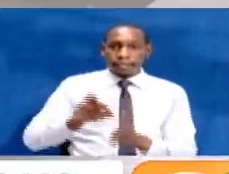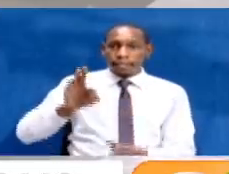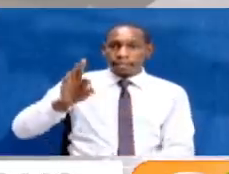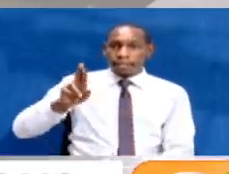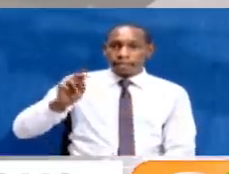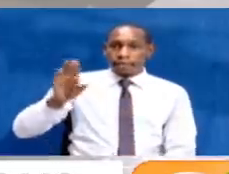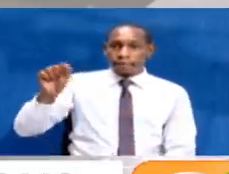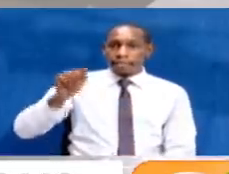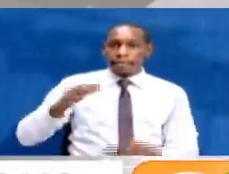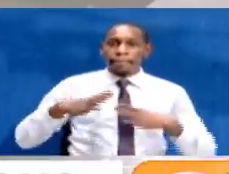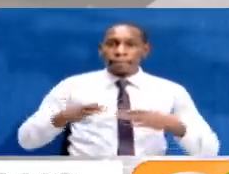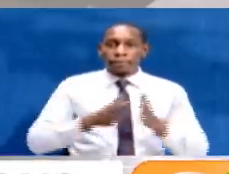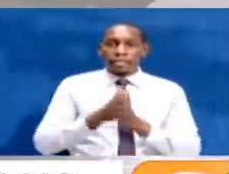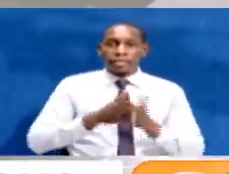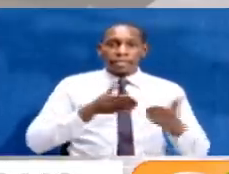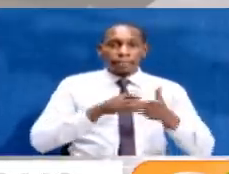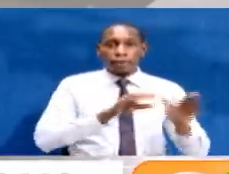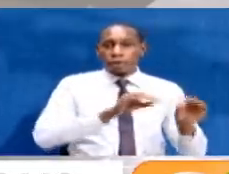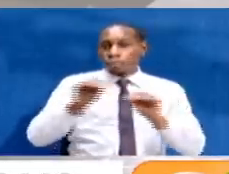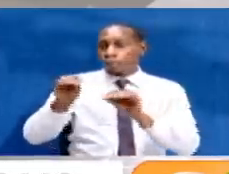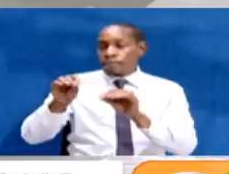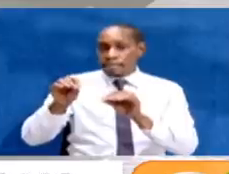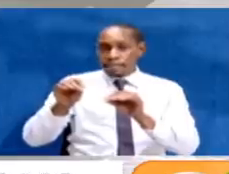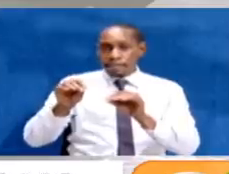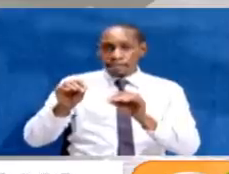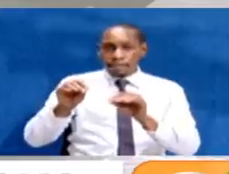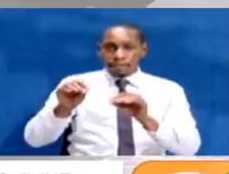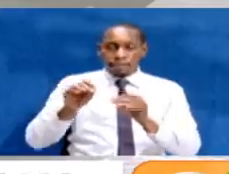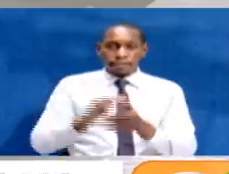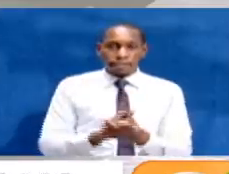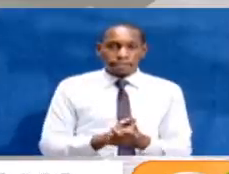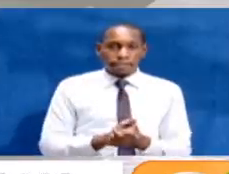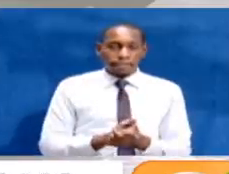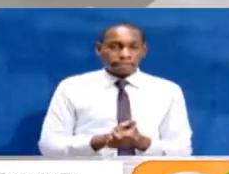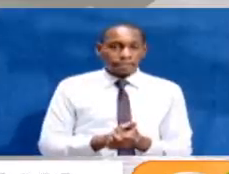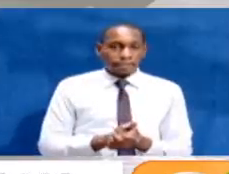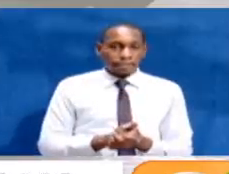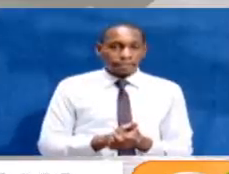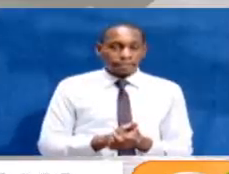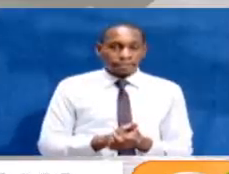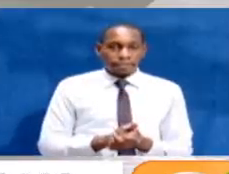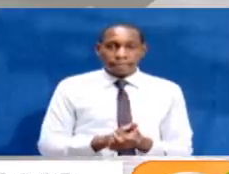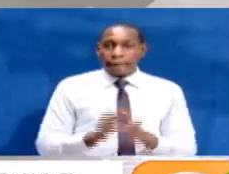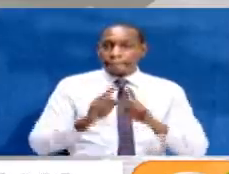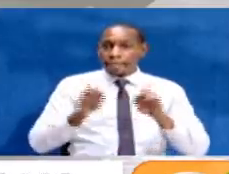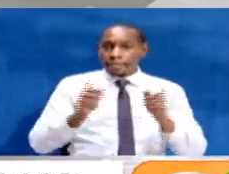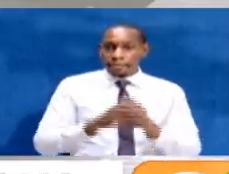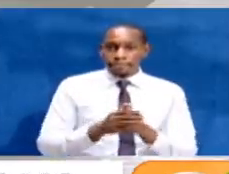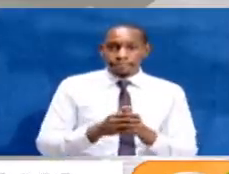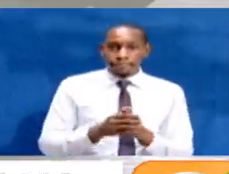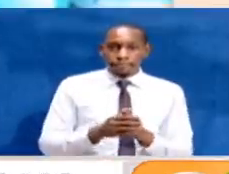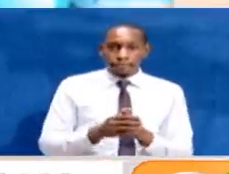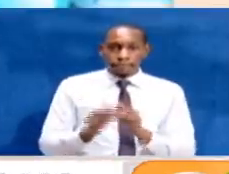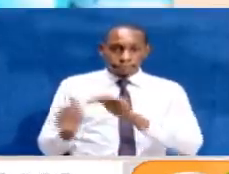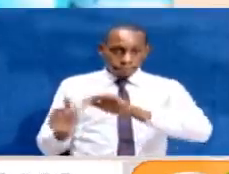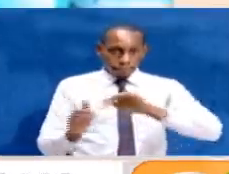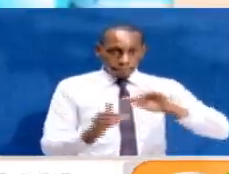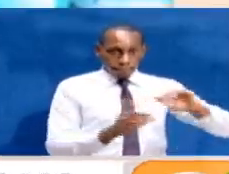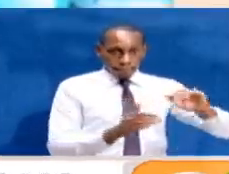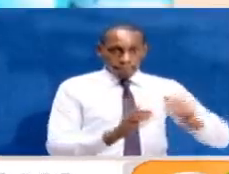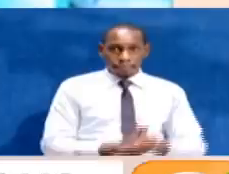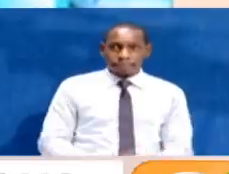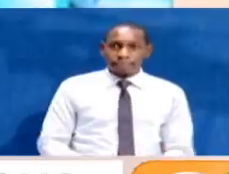saying people are yearning for a lockdown. Like, we can't do this for ourselves. Please come and do it for us. But anyway, I think we need to move on